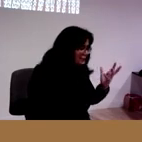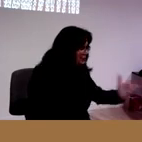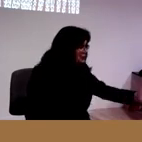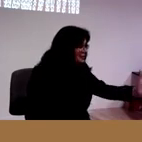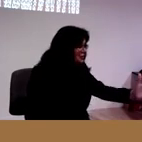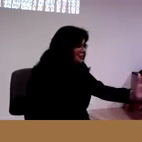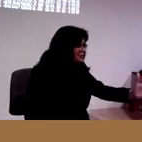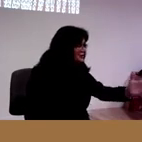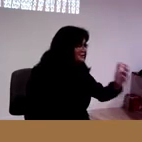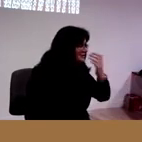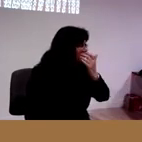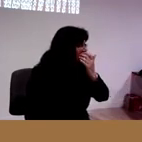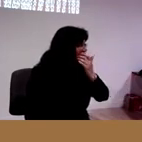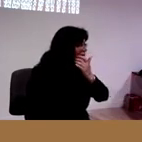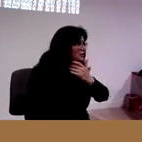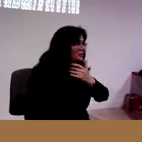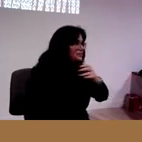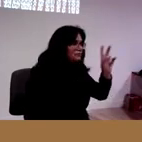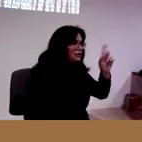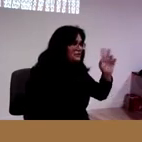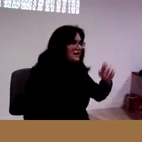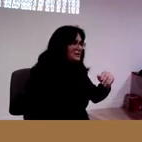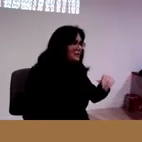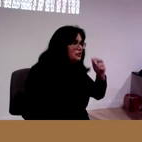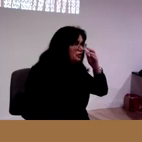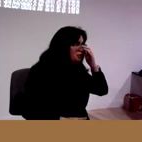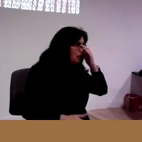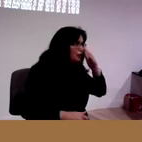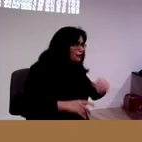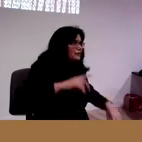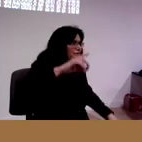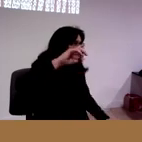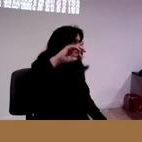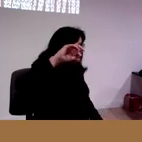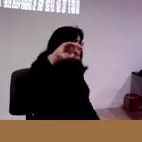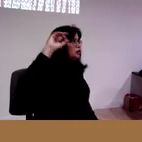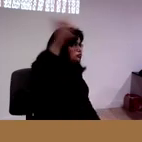and so we went across. The helicopter's rotors hadn't been turned off.